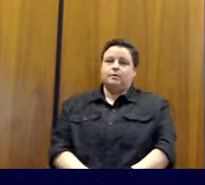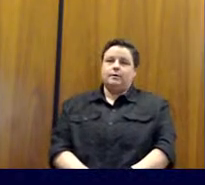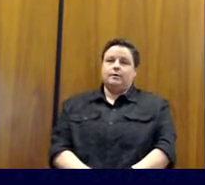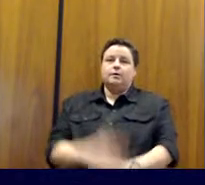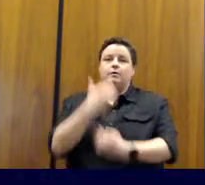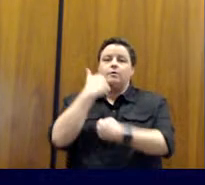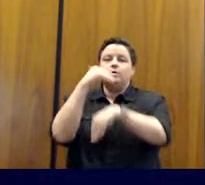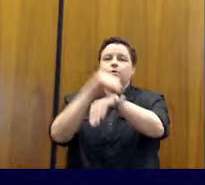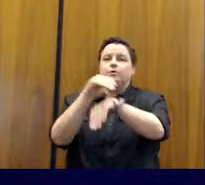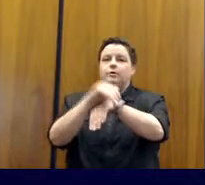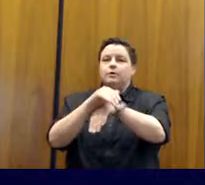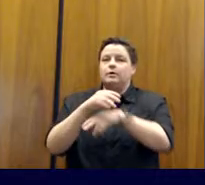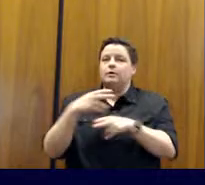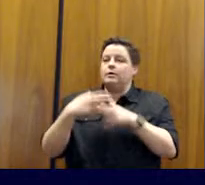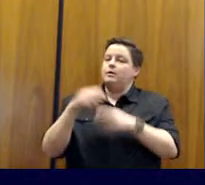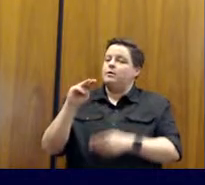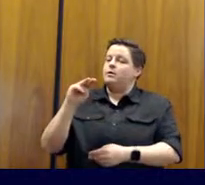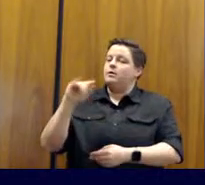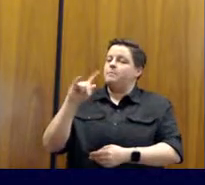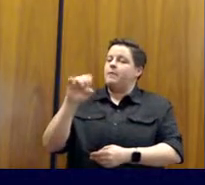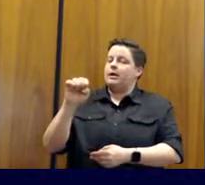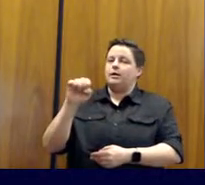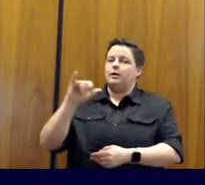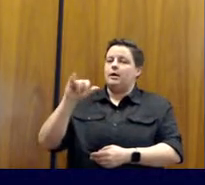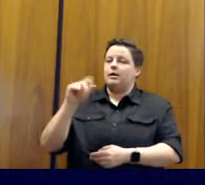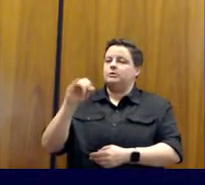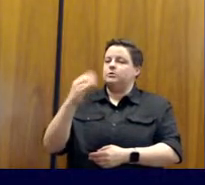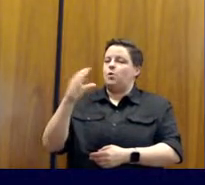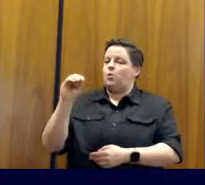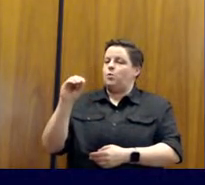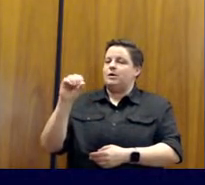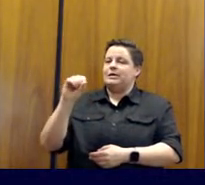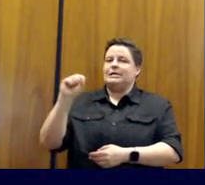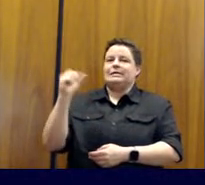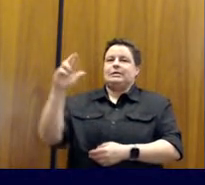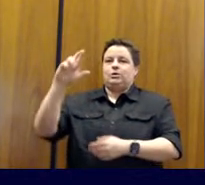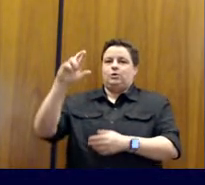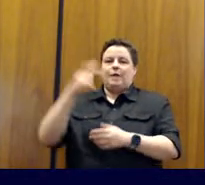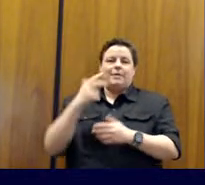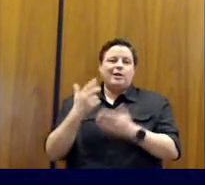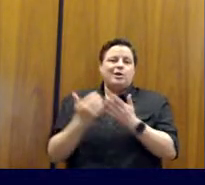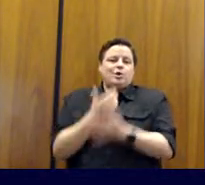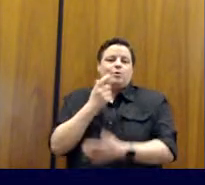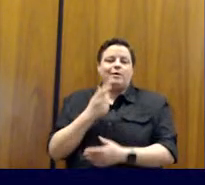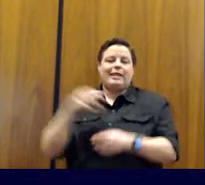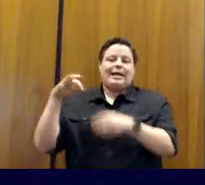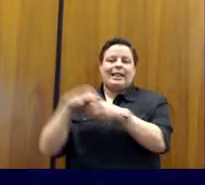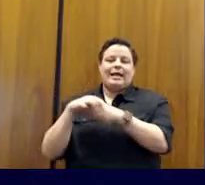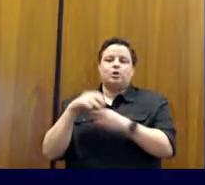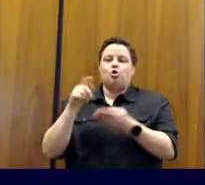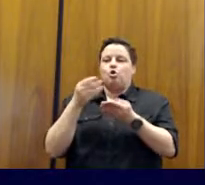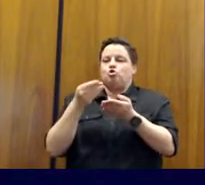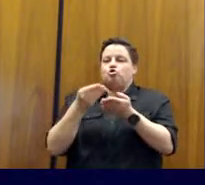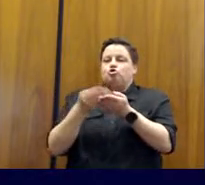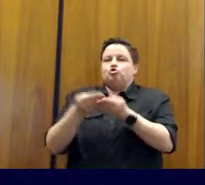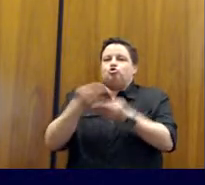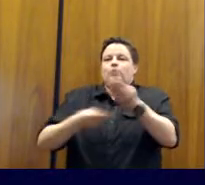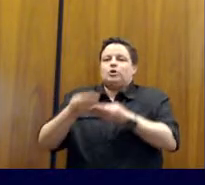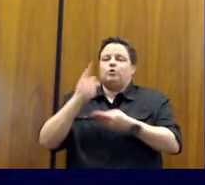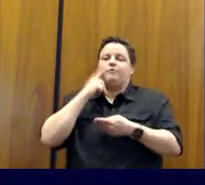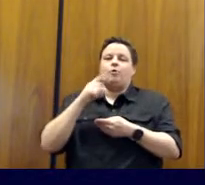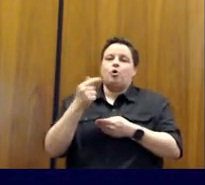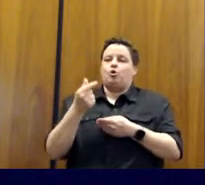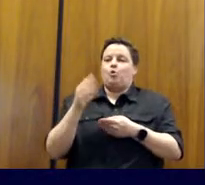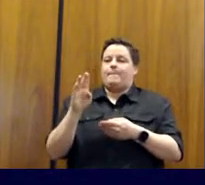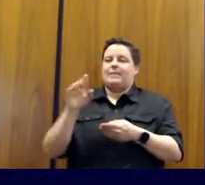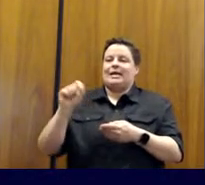Good evening. My name is Mike Yancho Sr. I'm the newly elected treasurer for Grand Blanc Township, where I